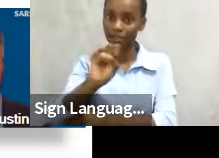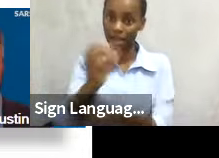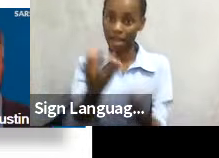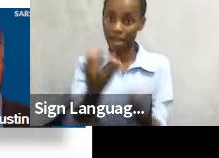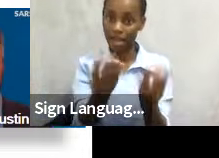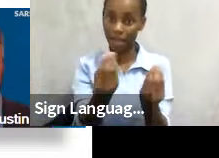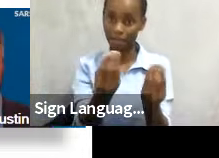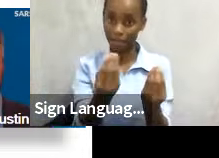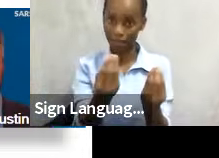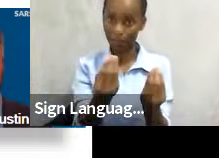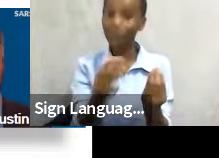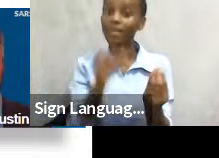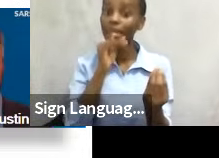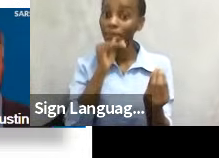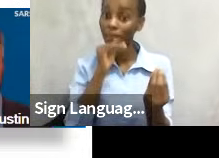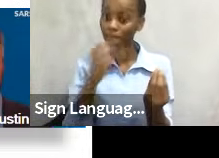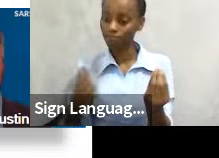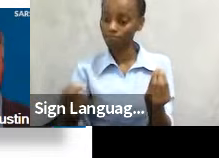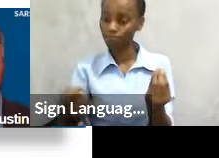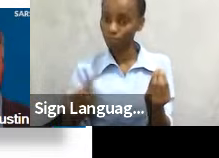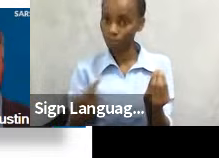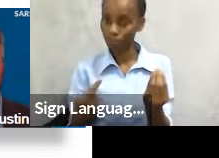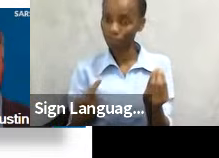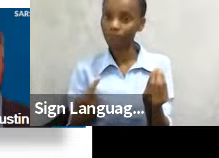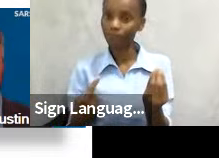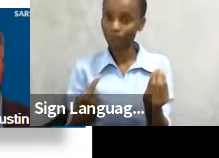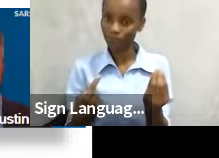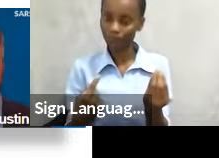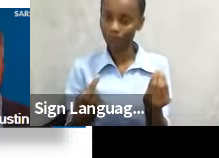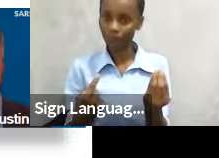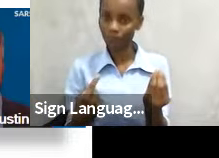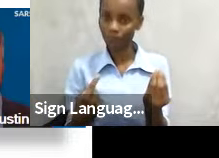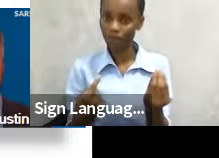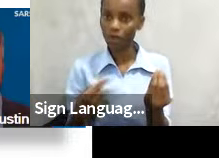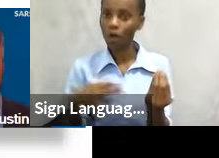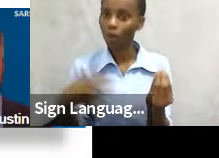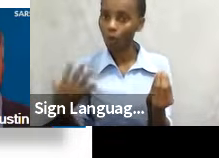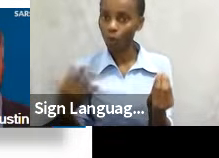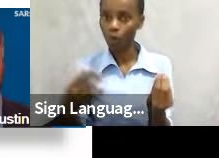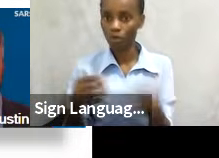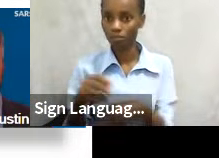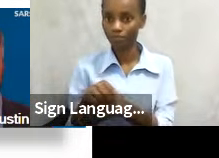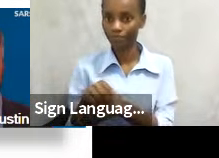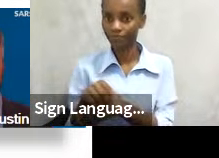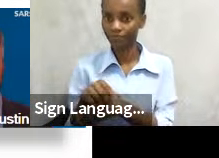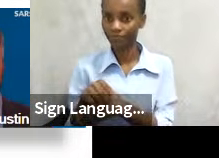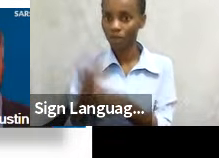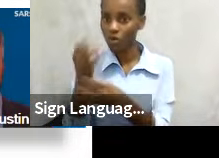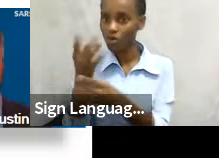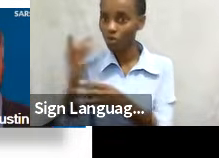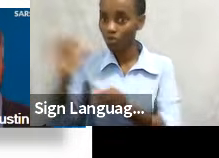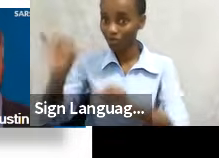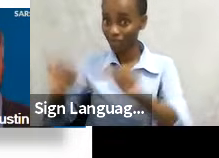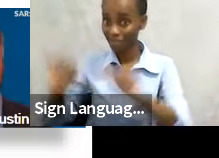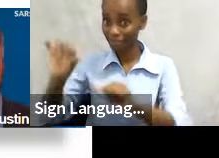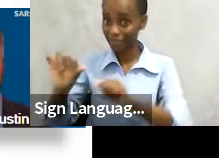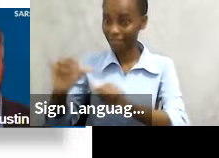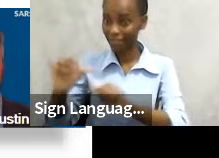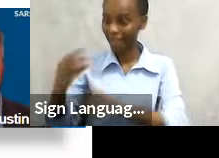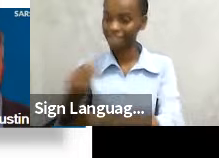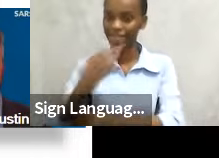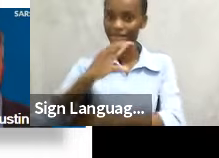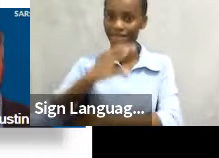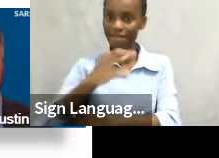will receive, if you are earmarked for audit, there will be a case number on the form. It's crucial that you put that case number